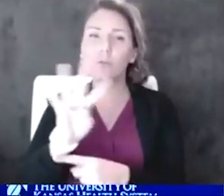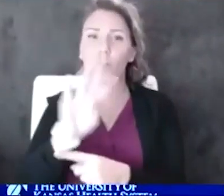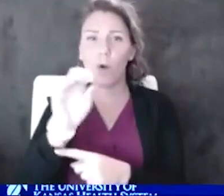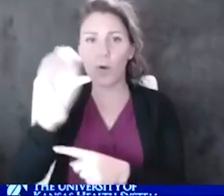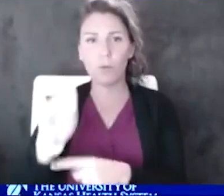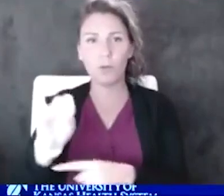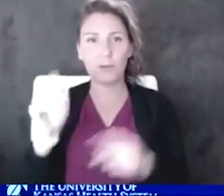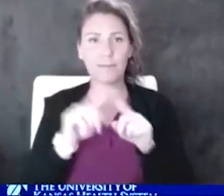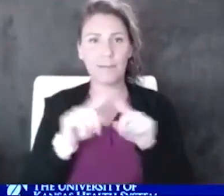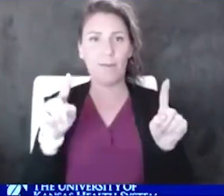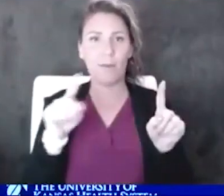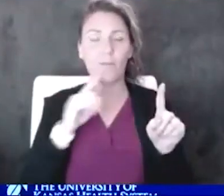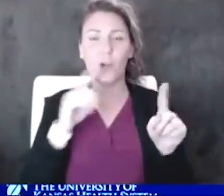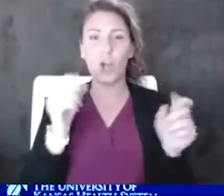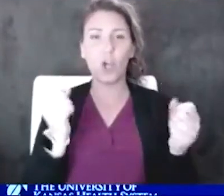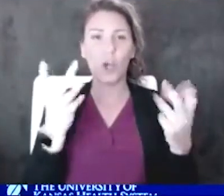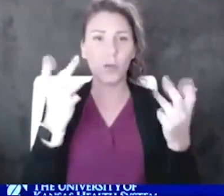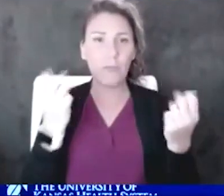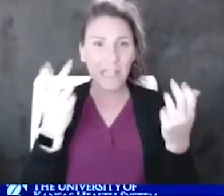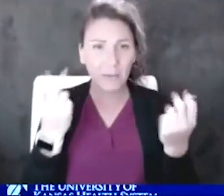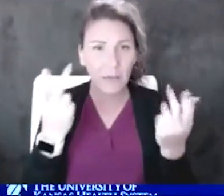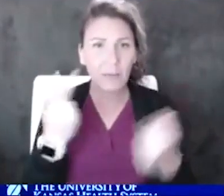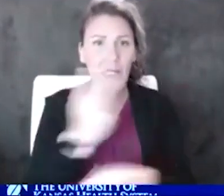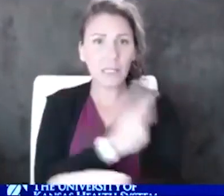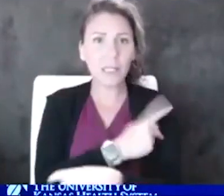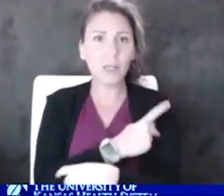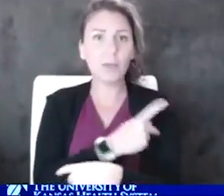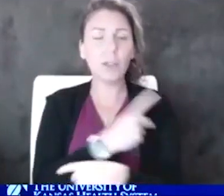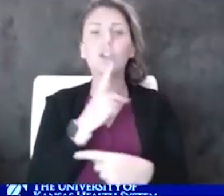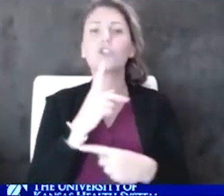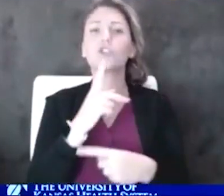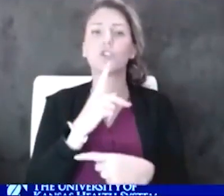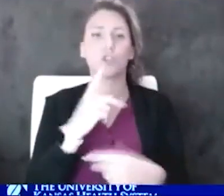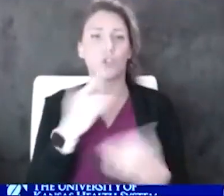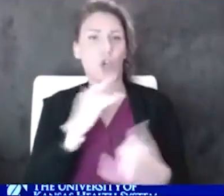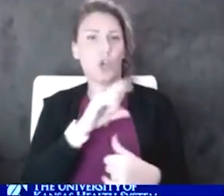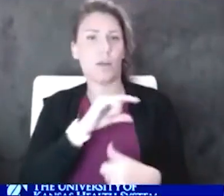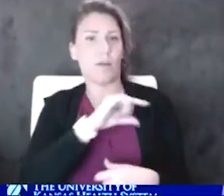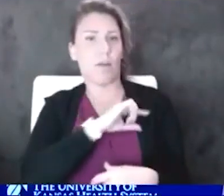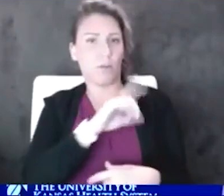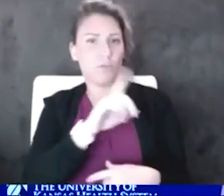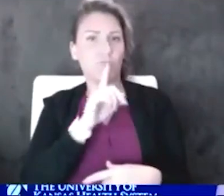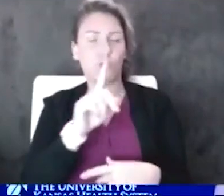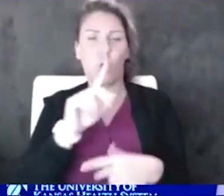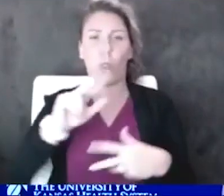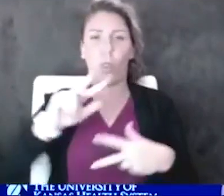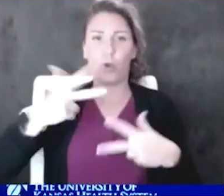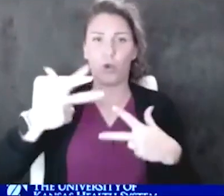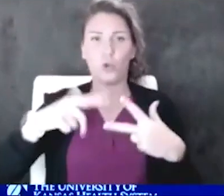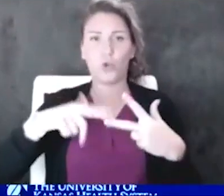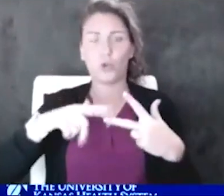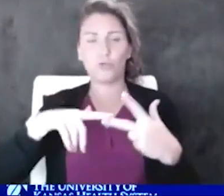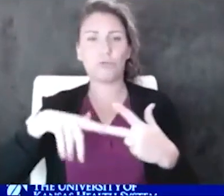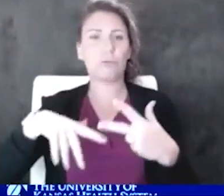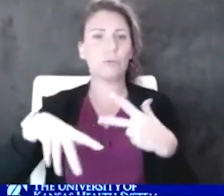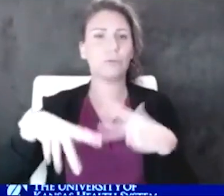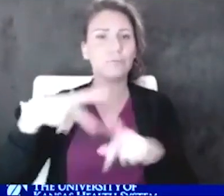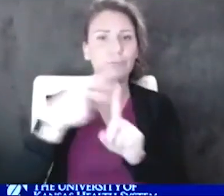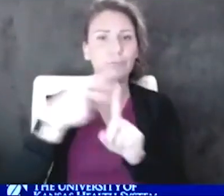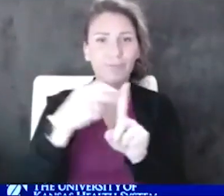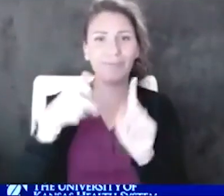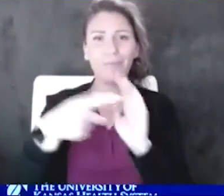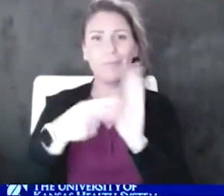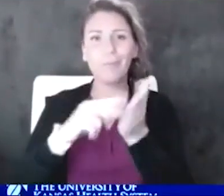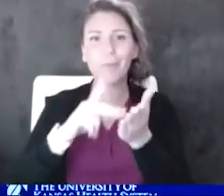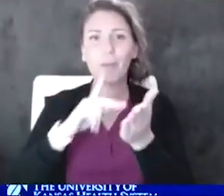that many of these patients are currently eligible for third dosing, meaning they are immunosuppressed. And on September 1st, we